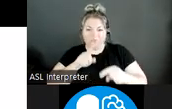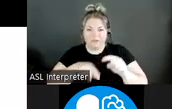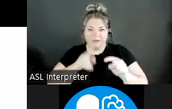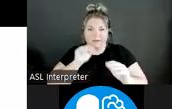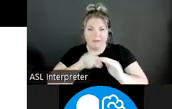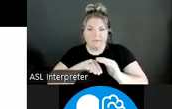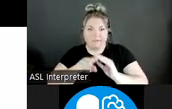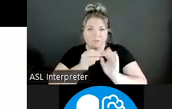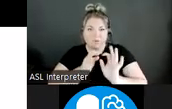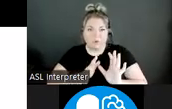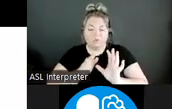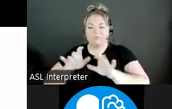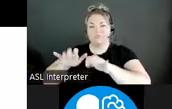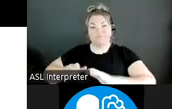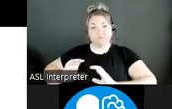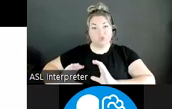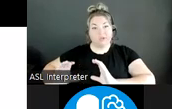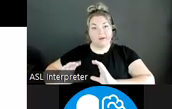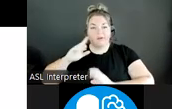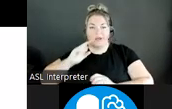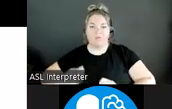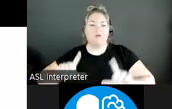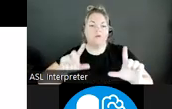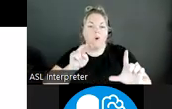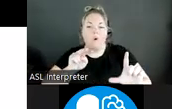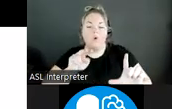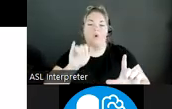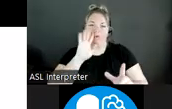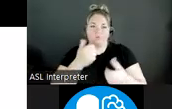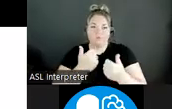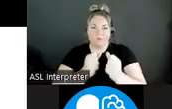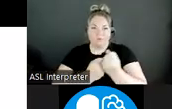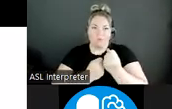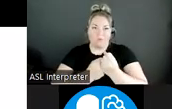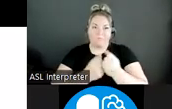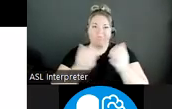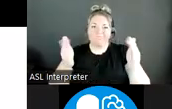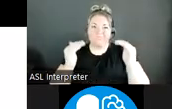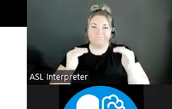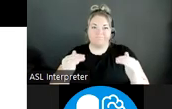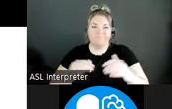the chat. And I will do my best to support you. Next slide, please.